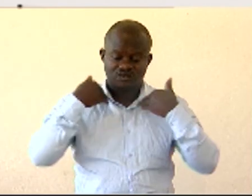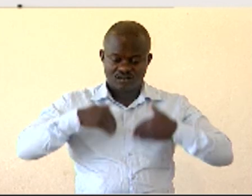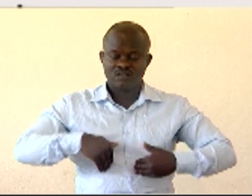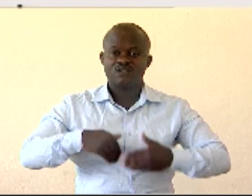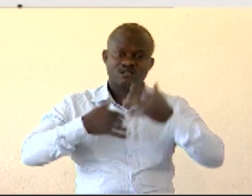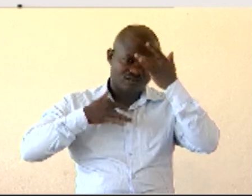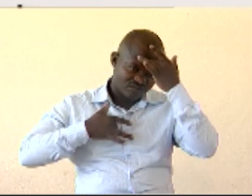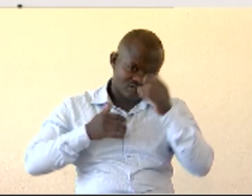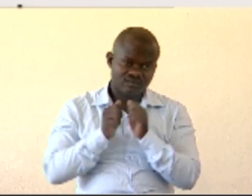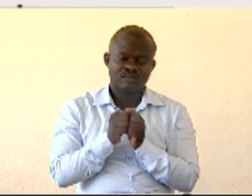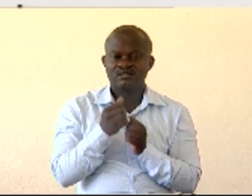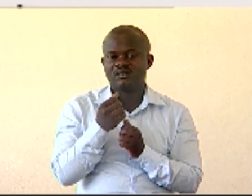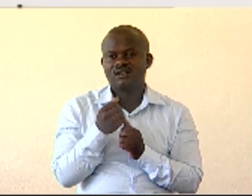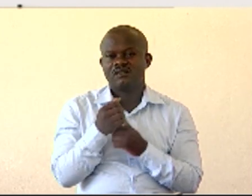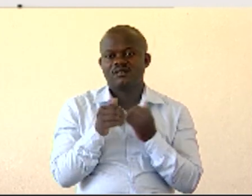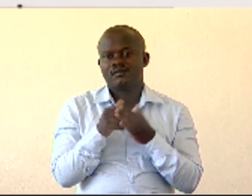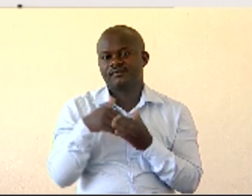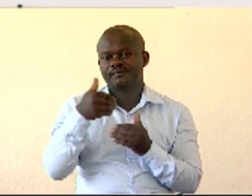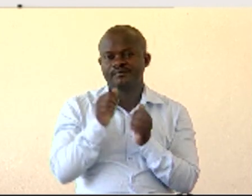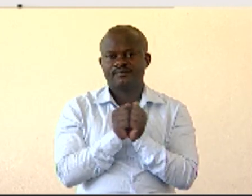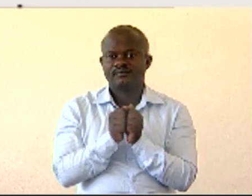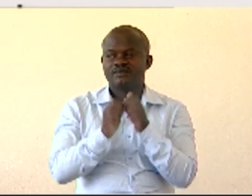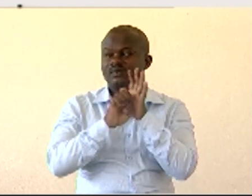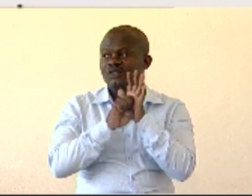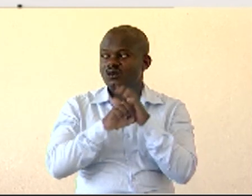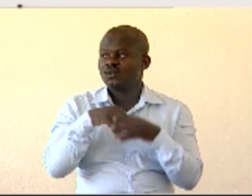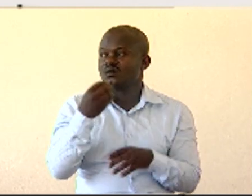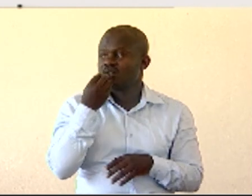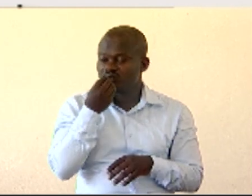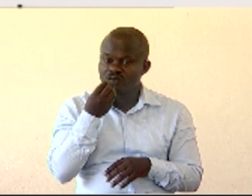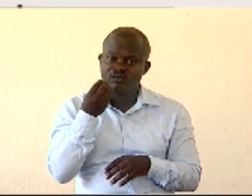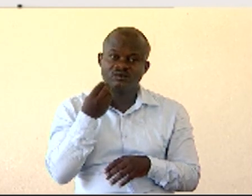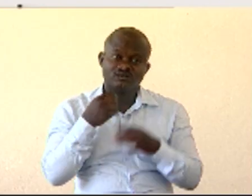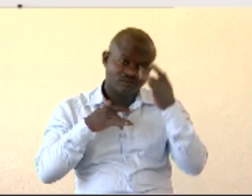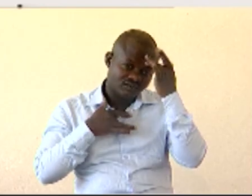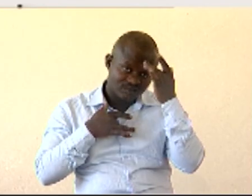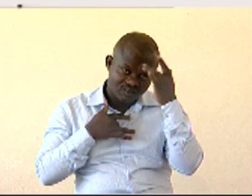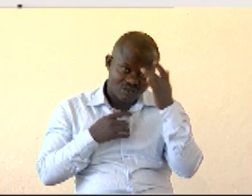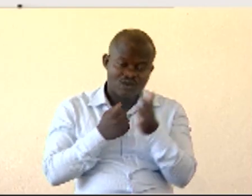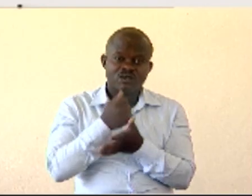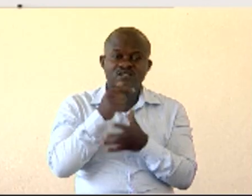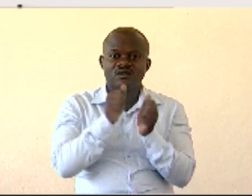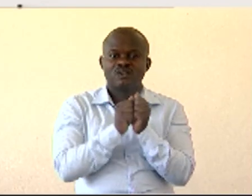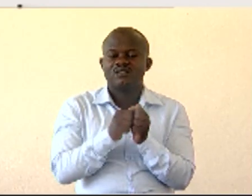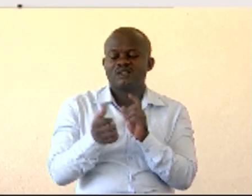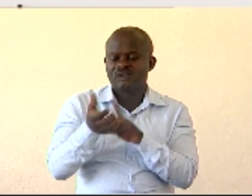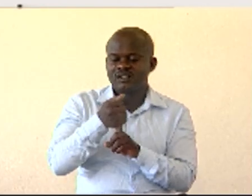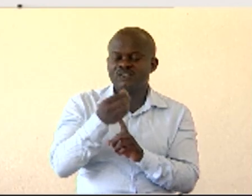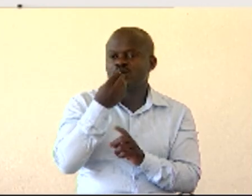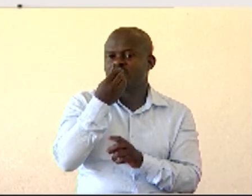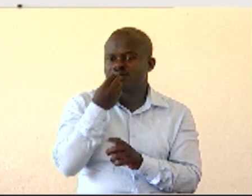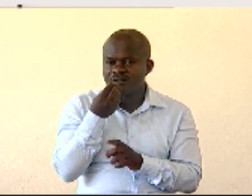foodborne disease, respectively. Examples of the diseases caused by taking contaminated